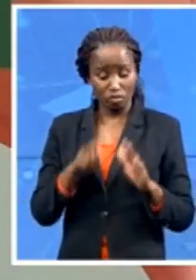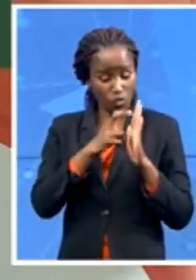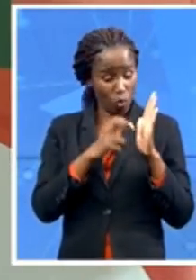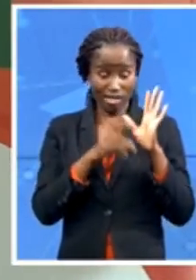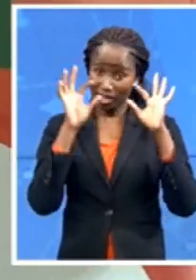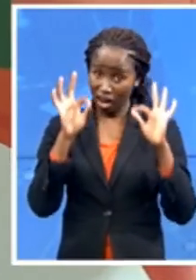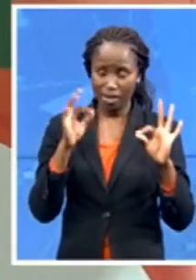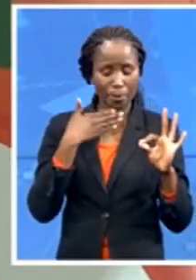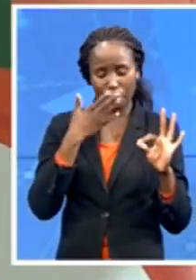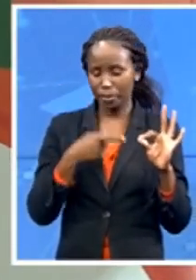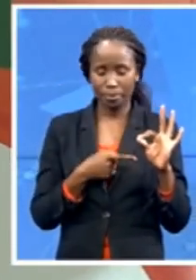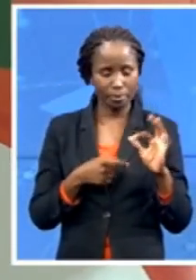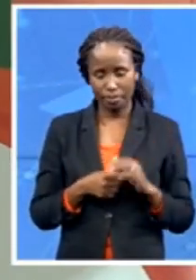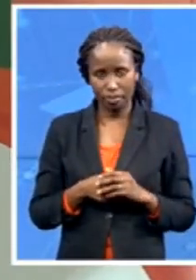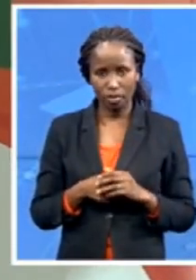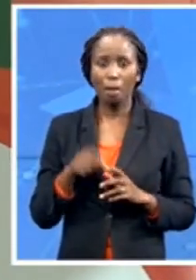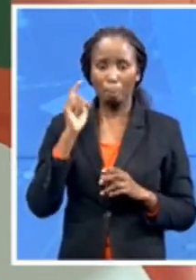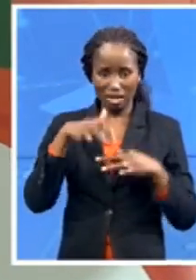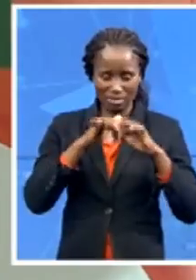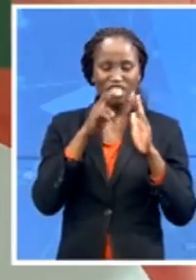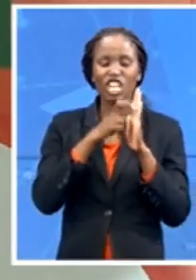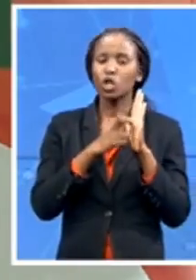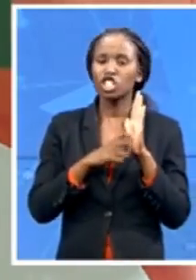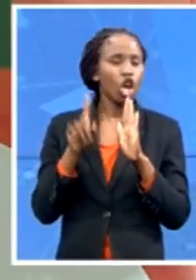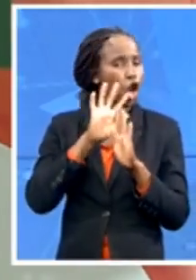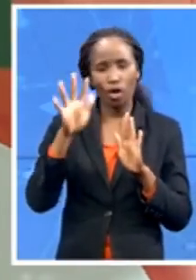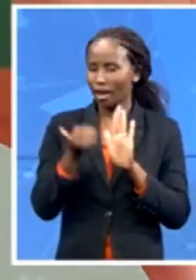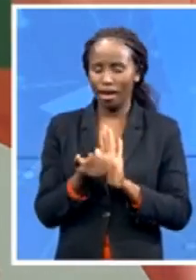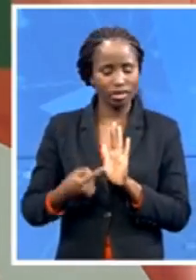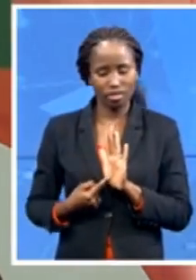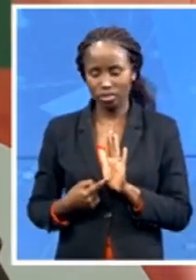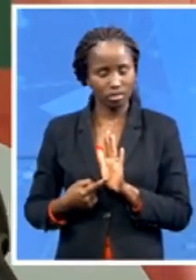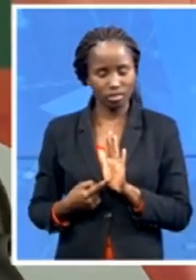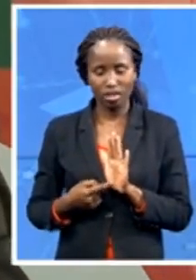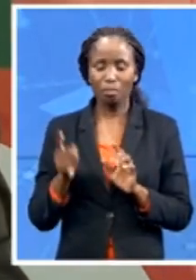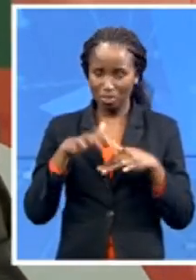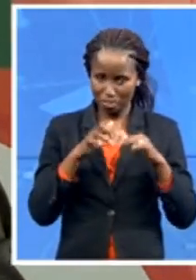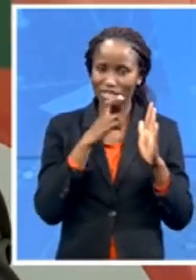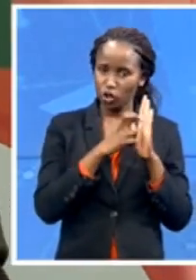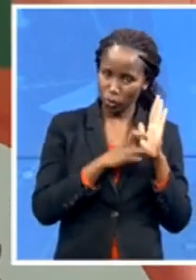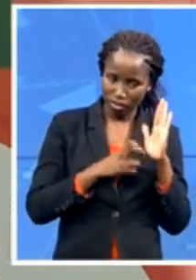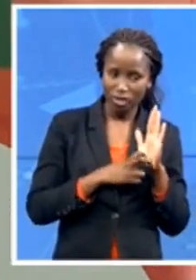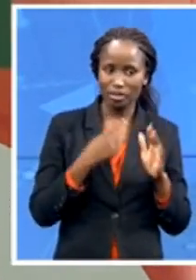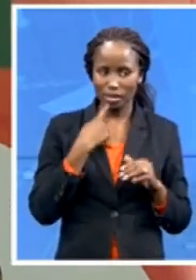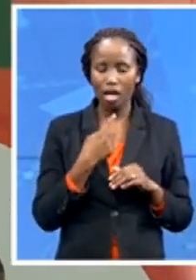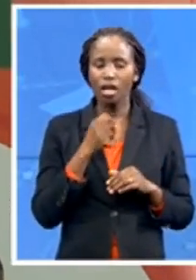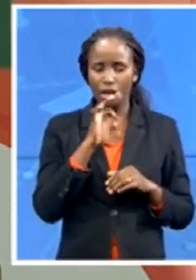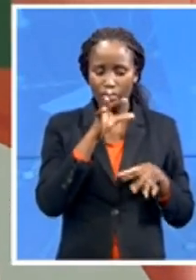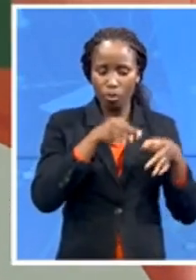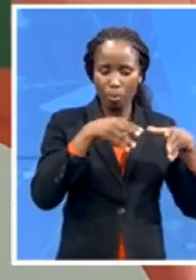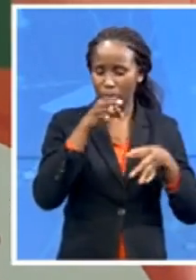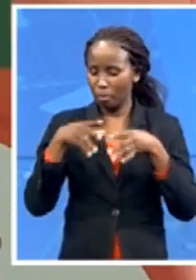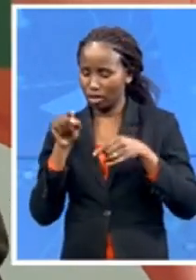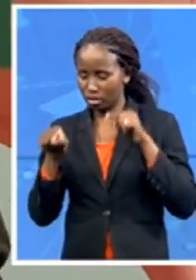act, just irregulations. No to kusenzwa njani ne parties kani khona pa angathi lo ne nane namanana